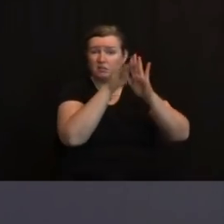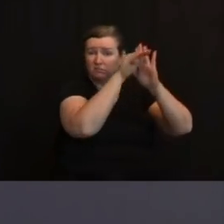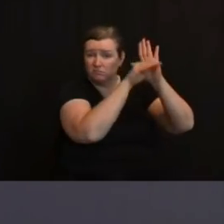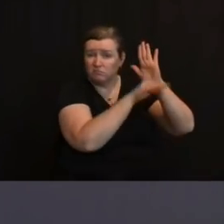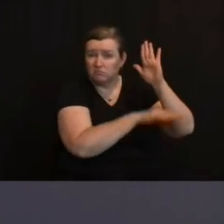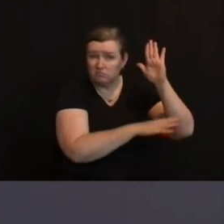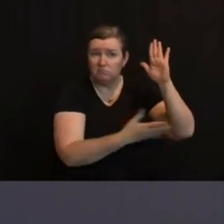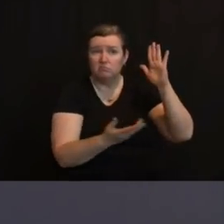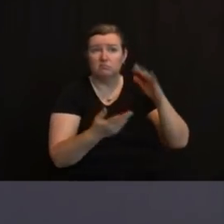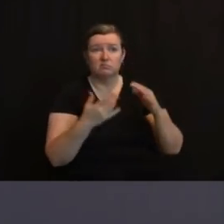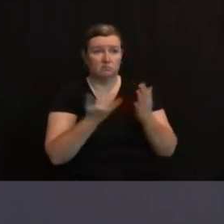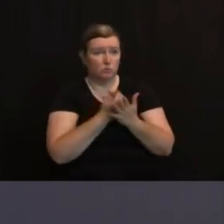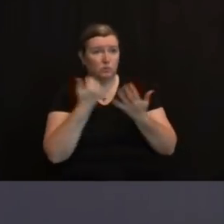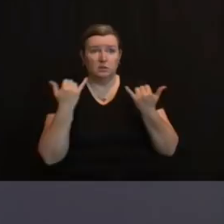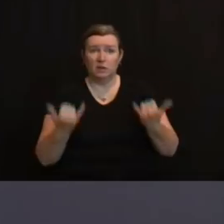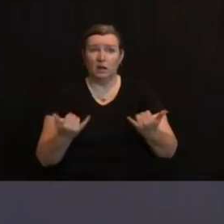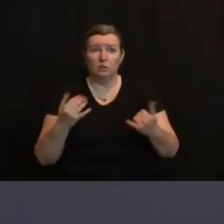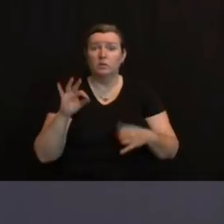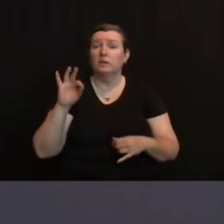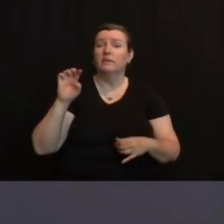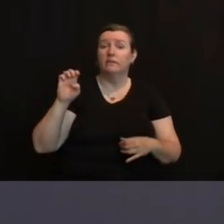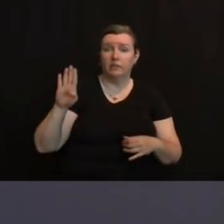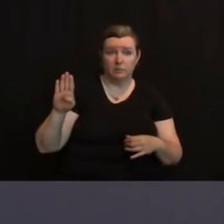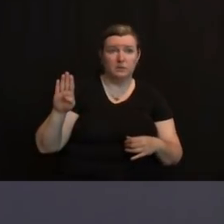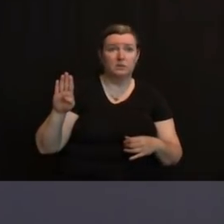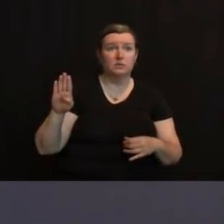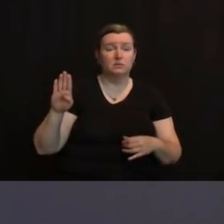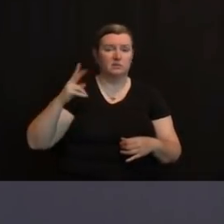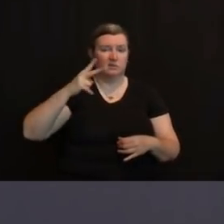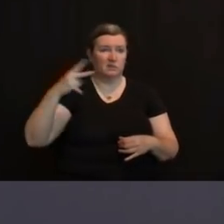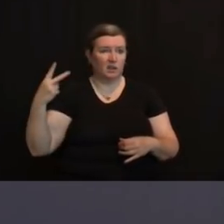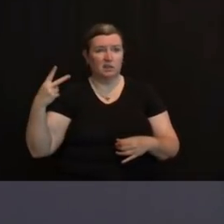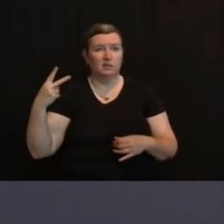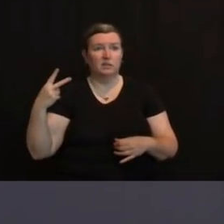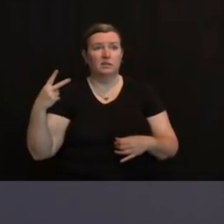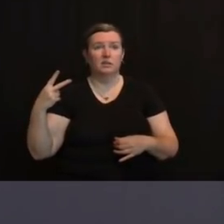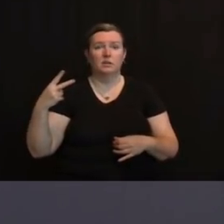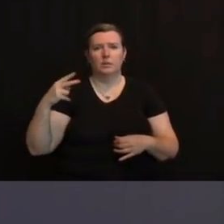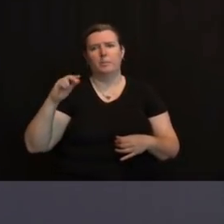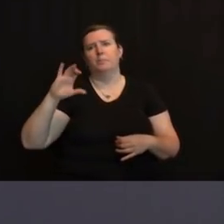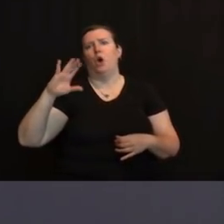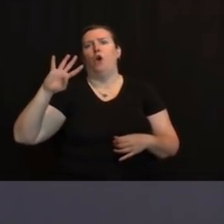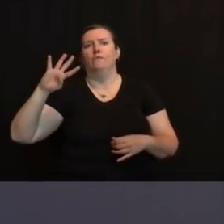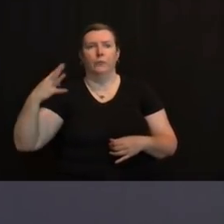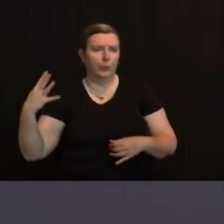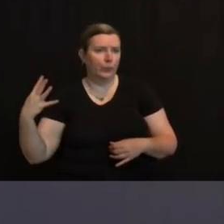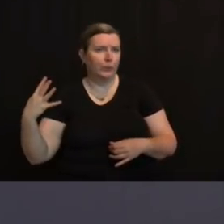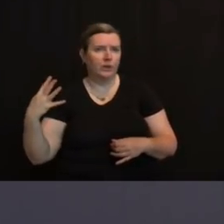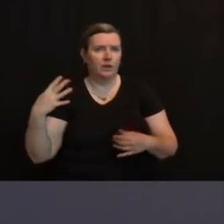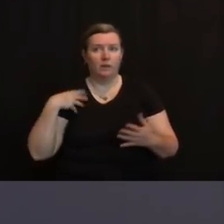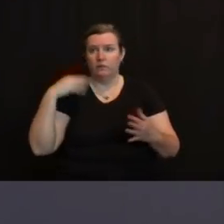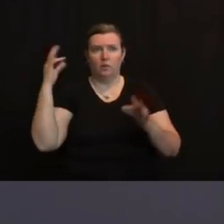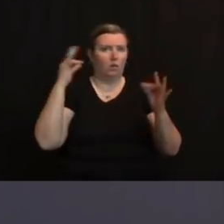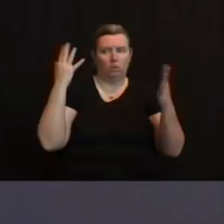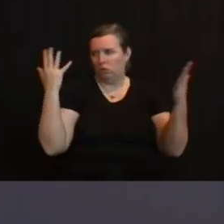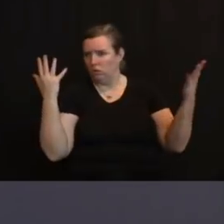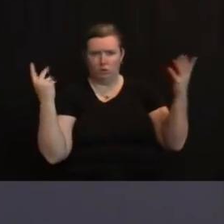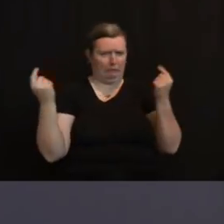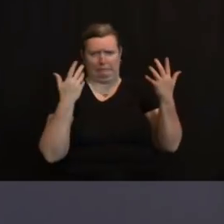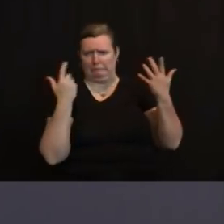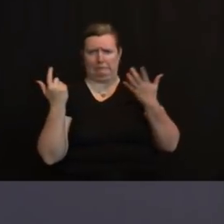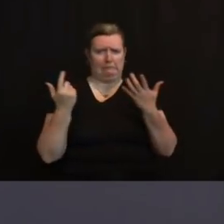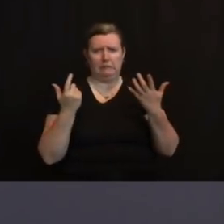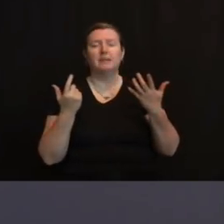have on February 2nd or on March 4th when we had our first positive case. So that's a good thing. So that